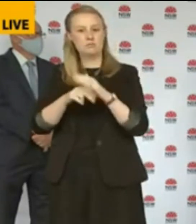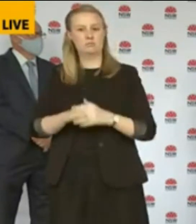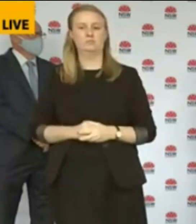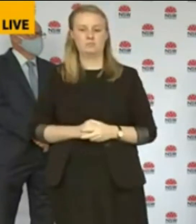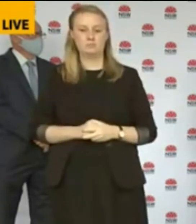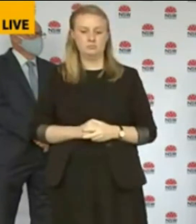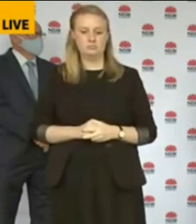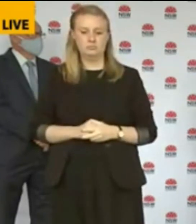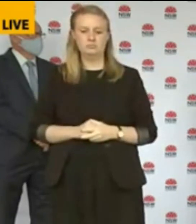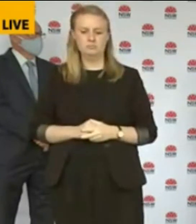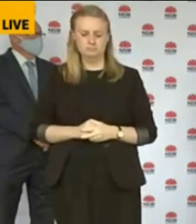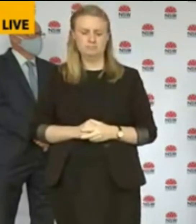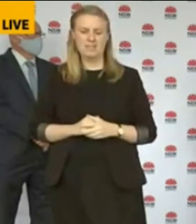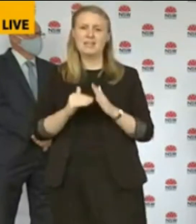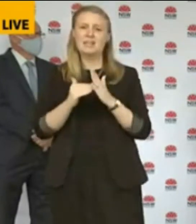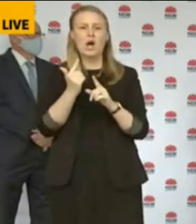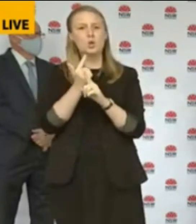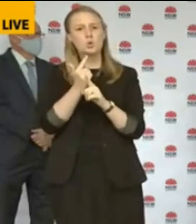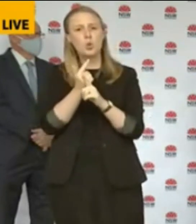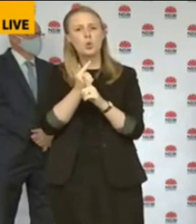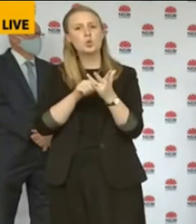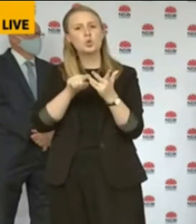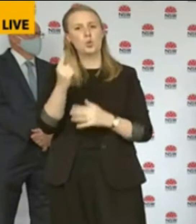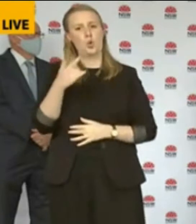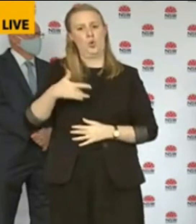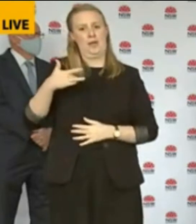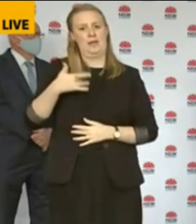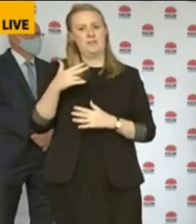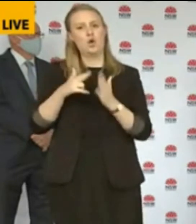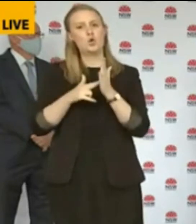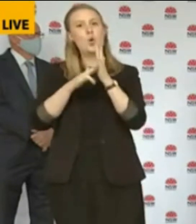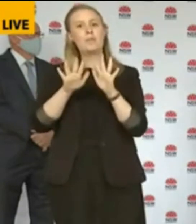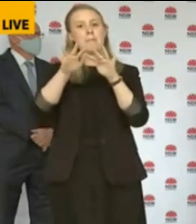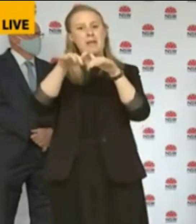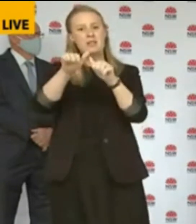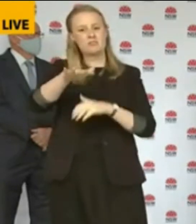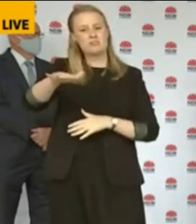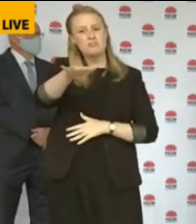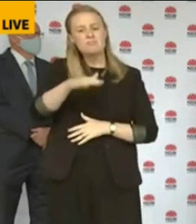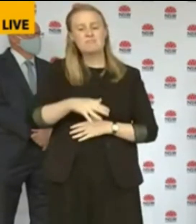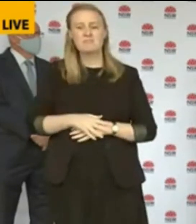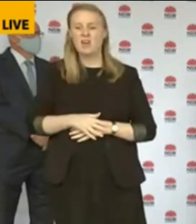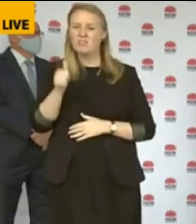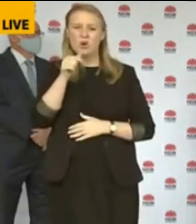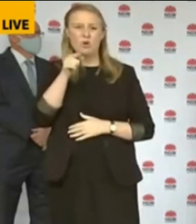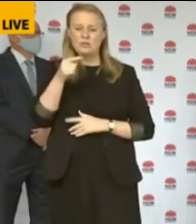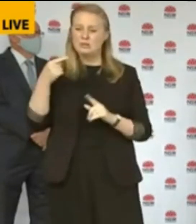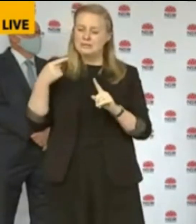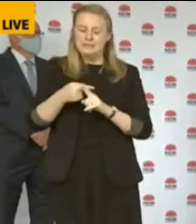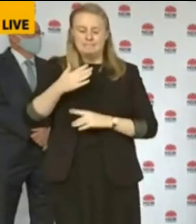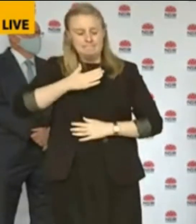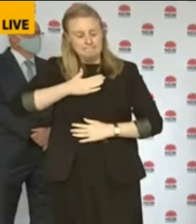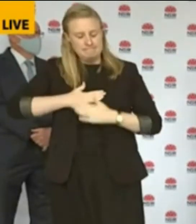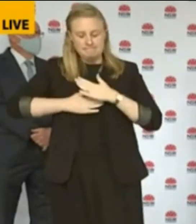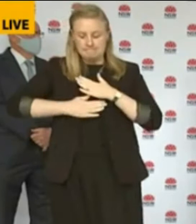been locked down for a period of time, but that was off the back of a significant seeding event and the transmission